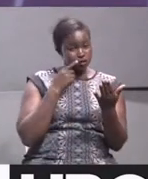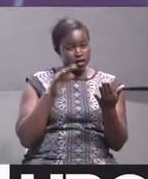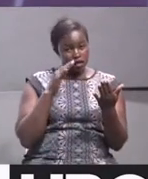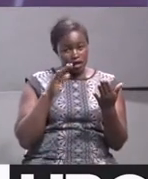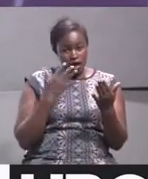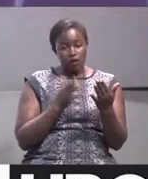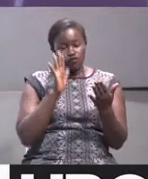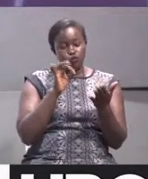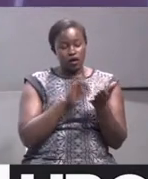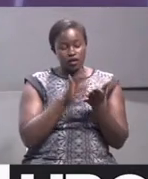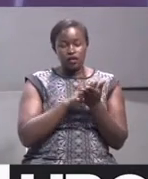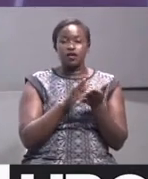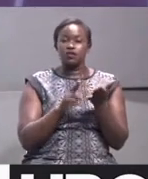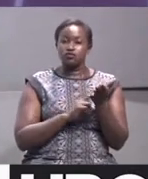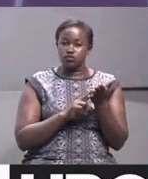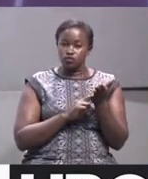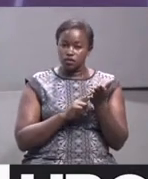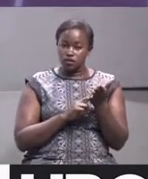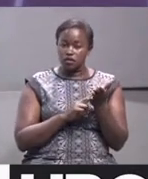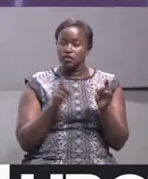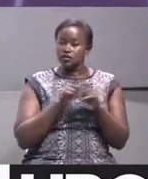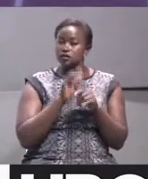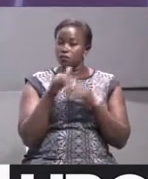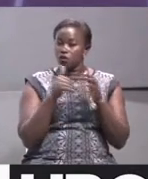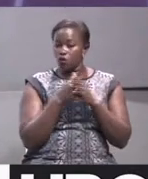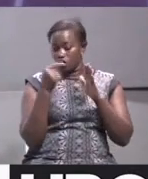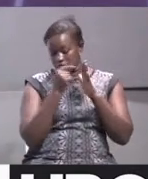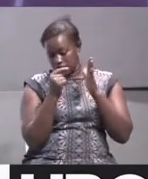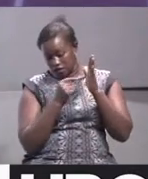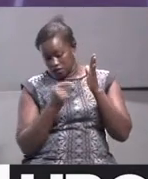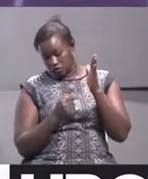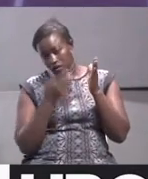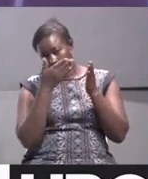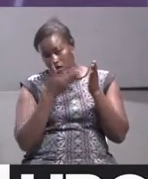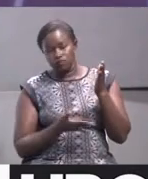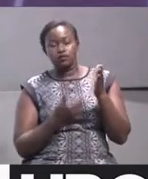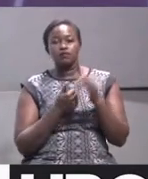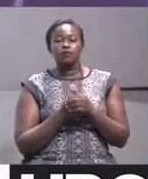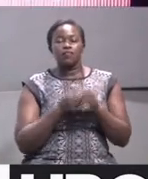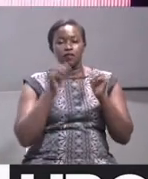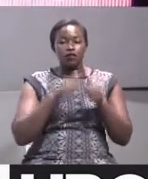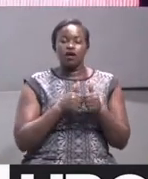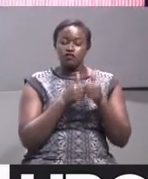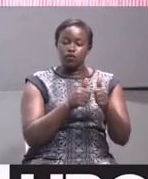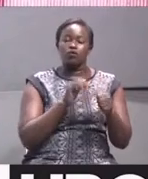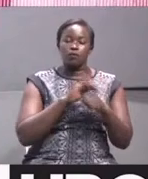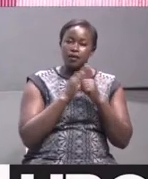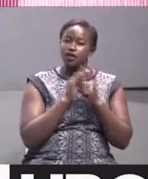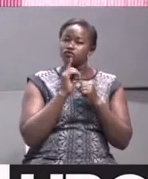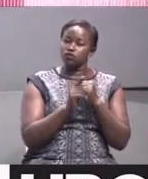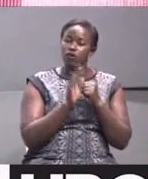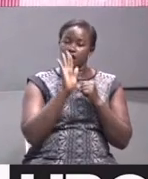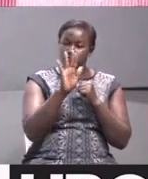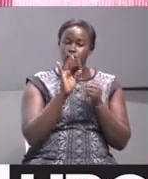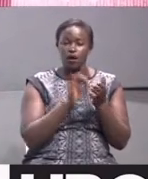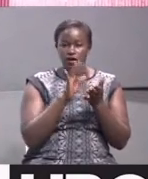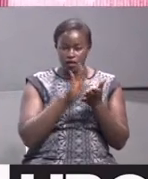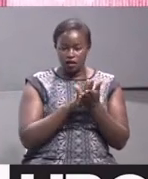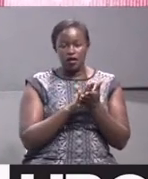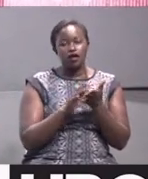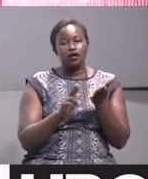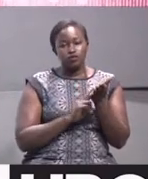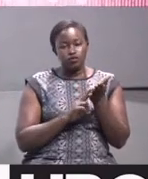apps, and all the details are available. You can now take control and make sure your data is being used for the things that matter most